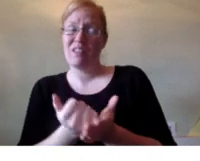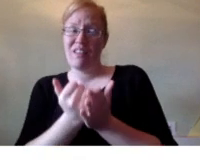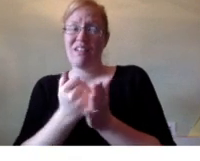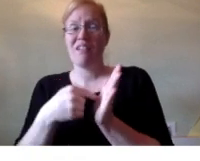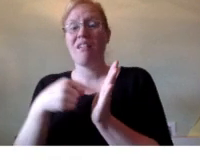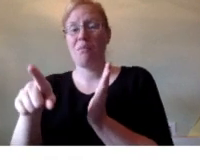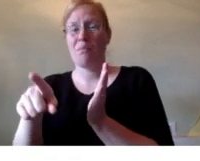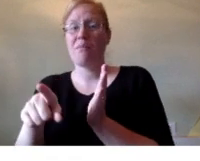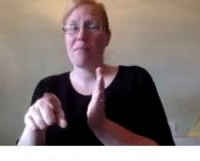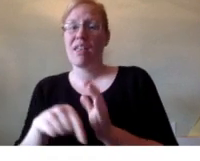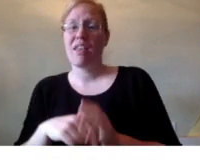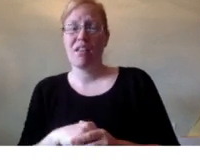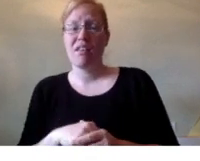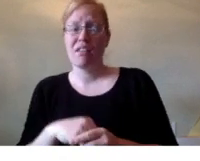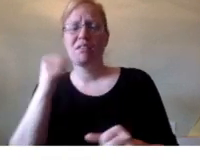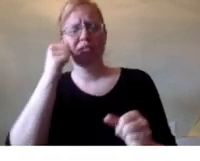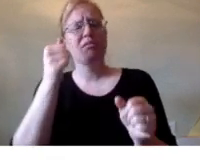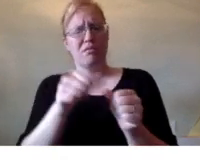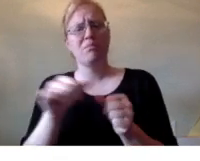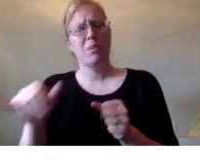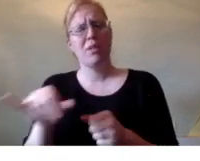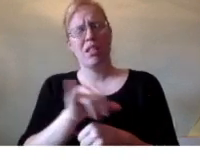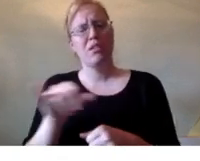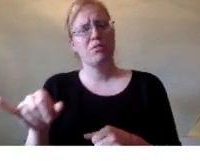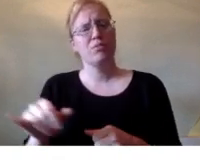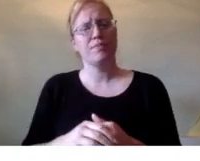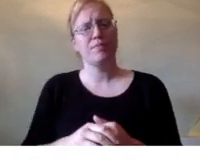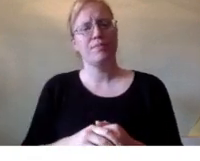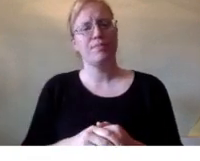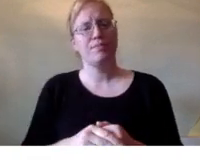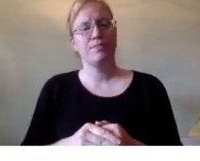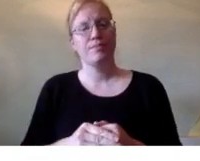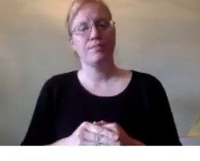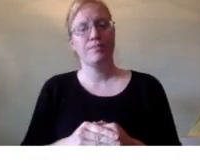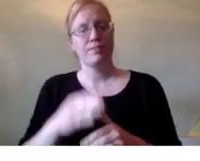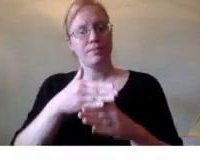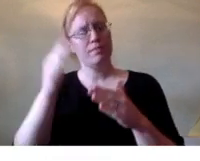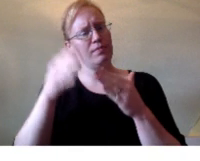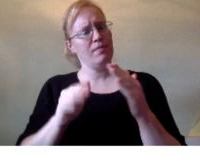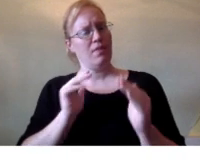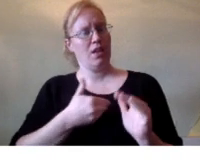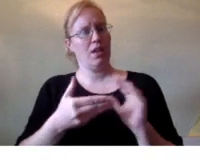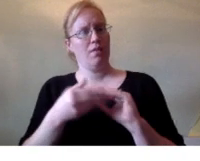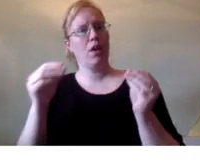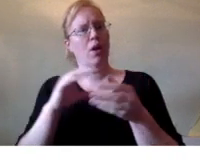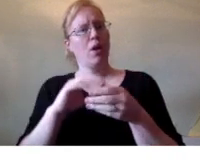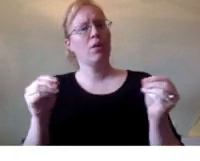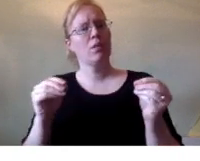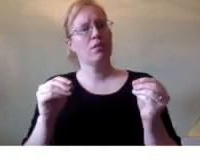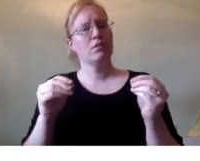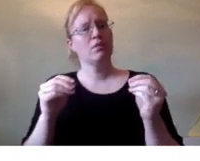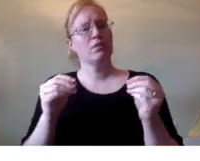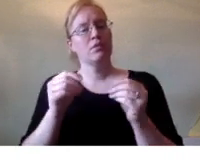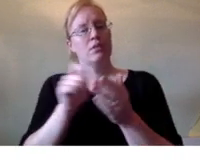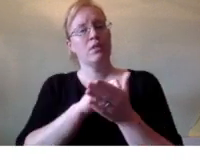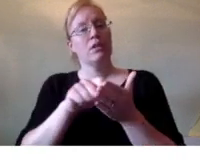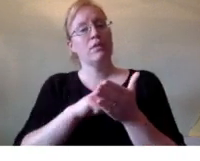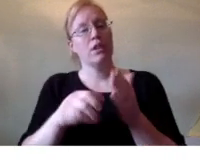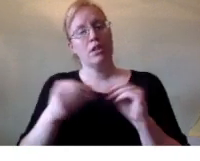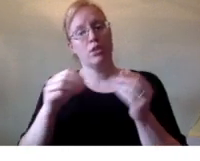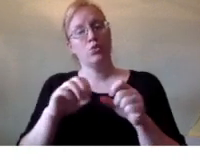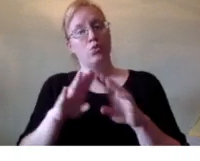for. Okay, so we want to remember those things too. All right, that's the end of our story. Let's go ahead and fill out our